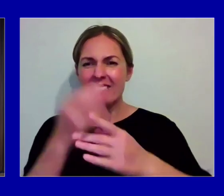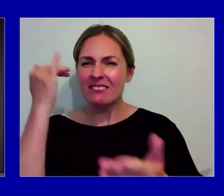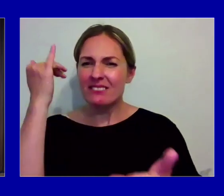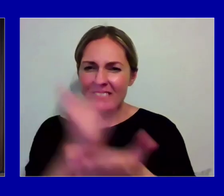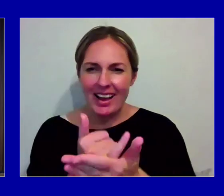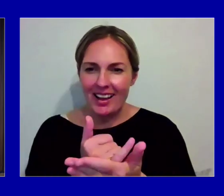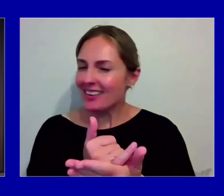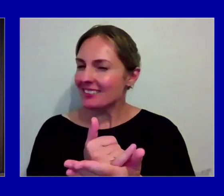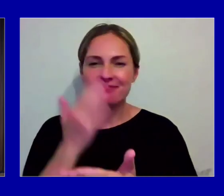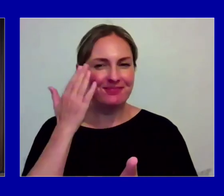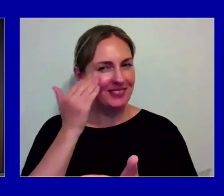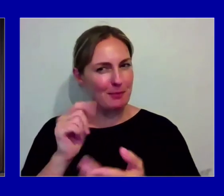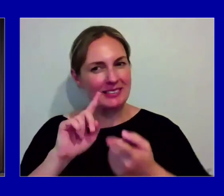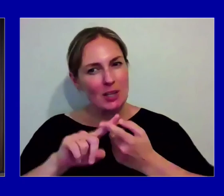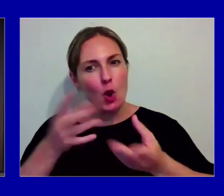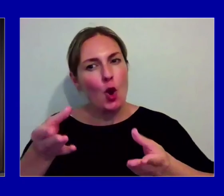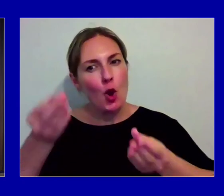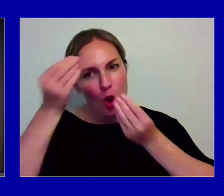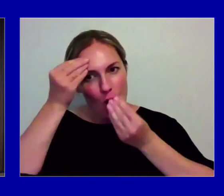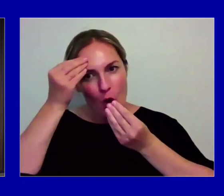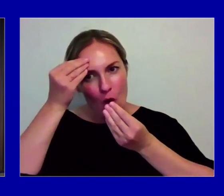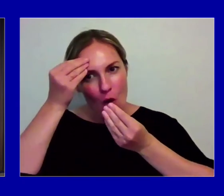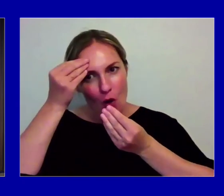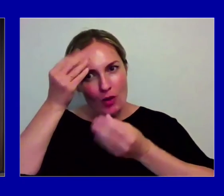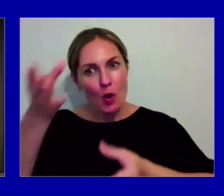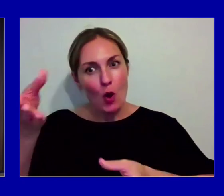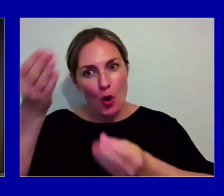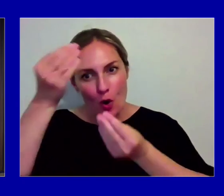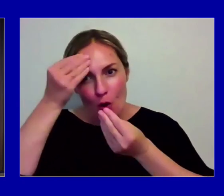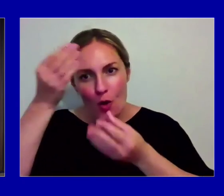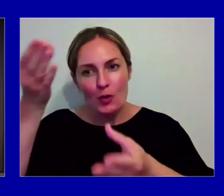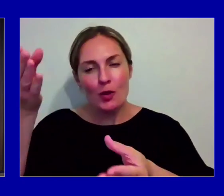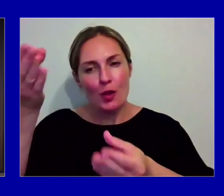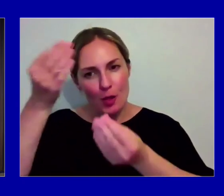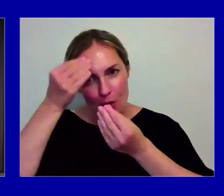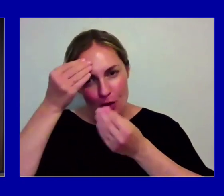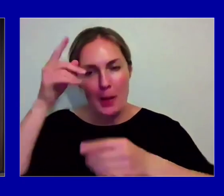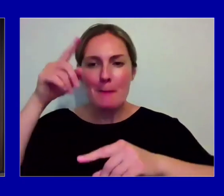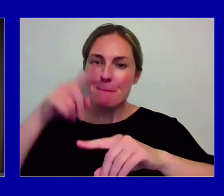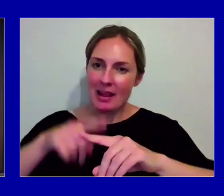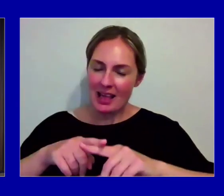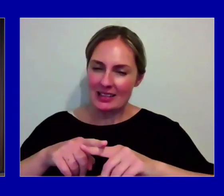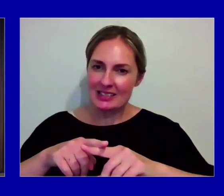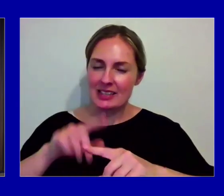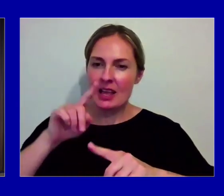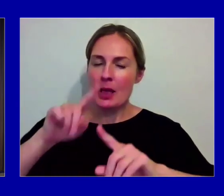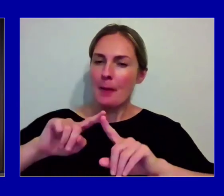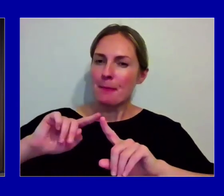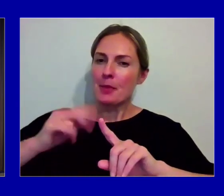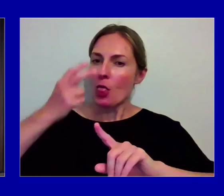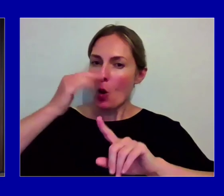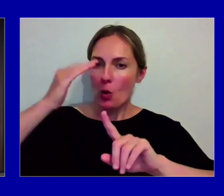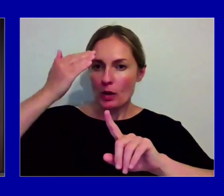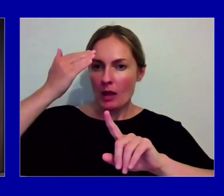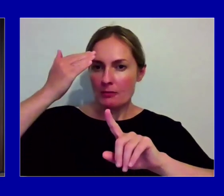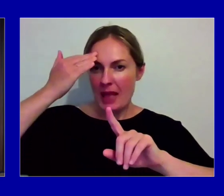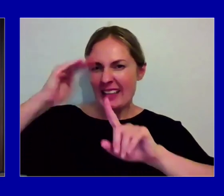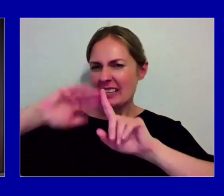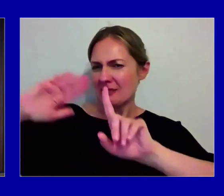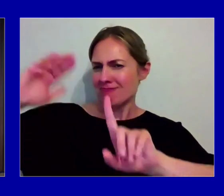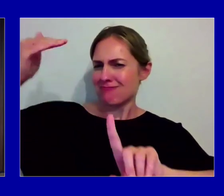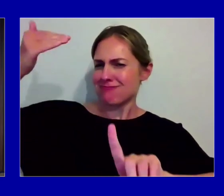just turn to your left and you'll see their ancestors here holding me the long line of them. So I always,